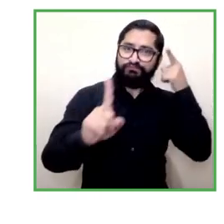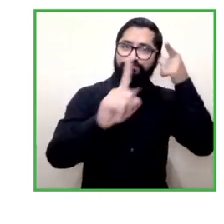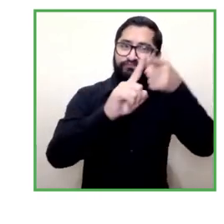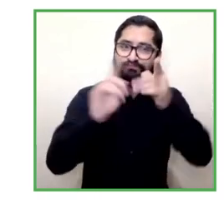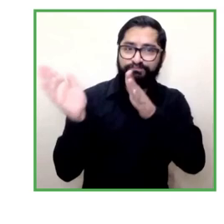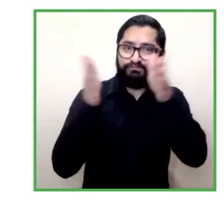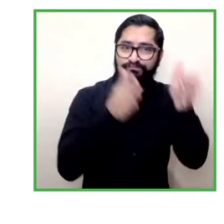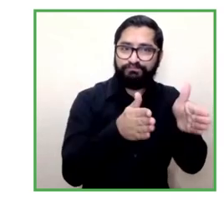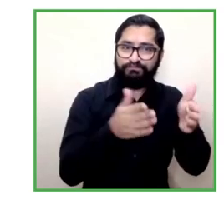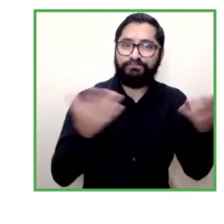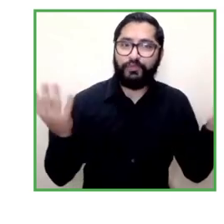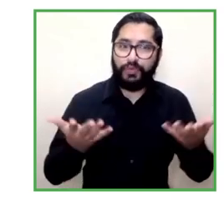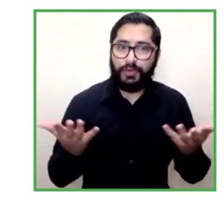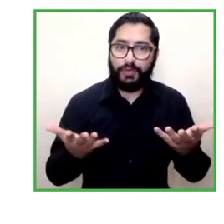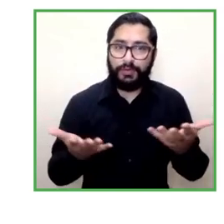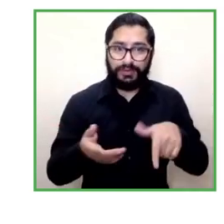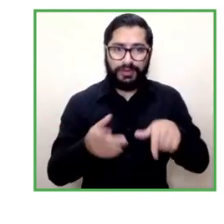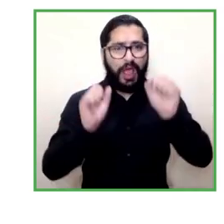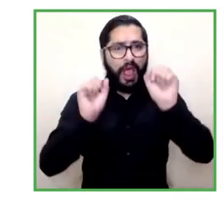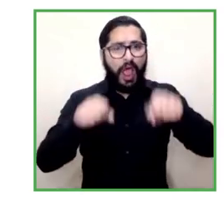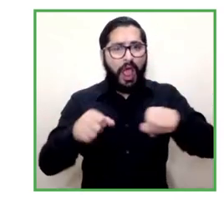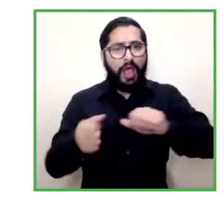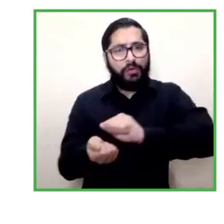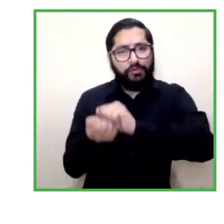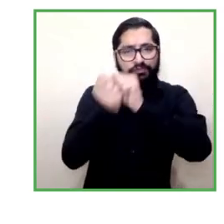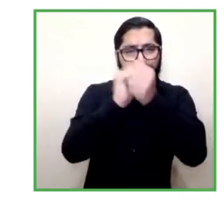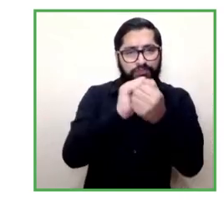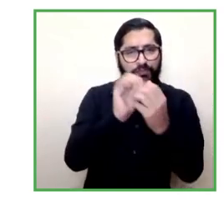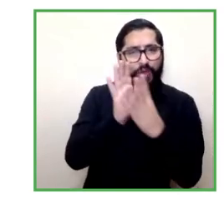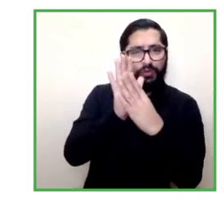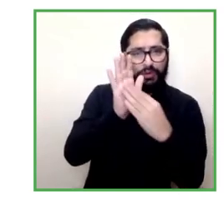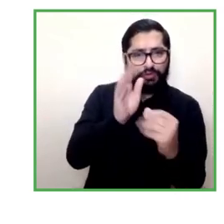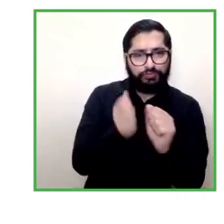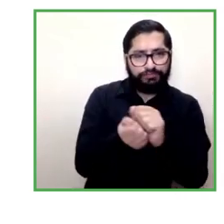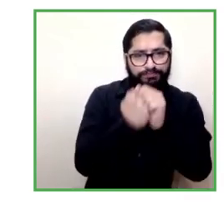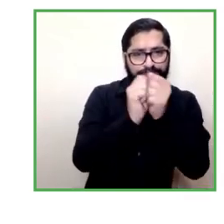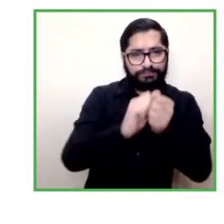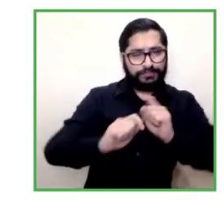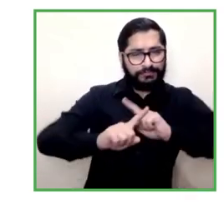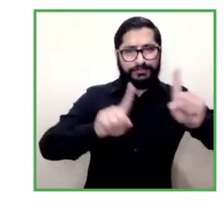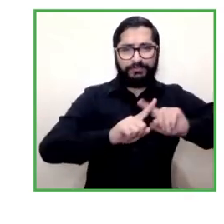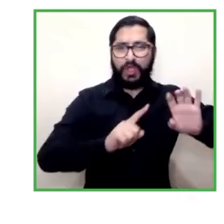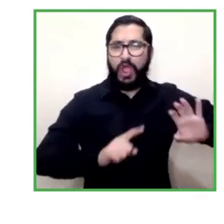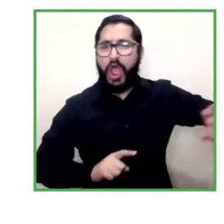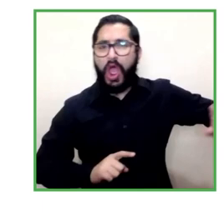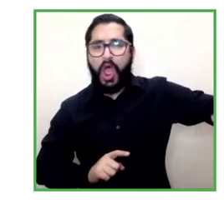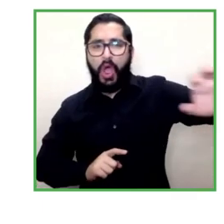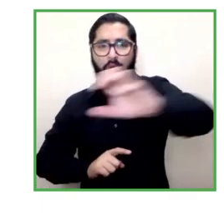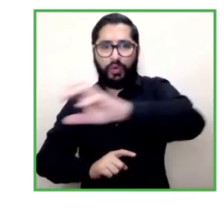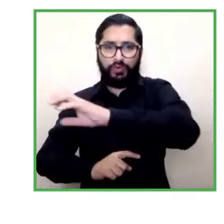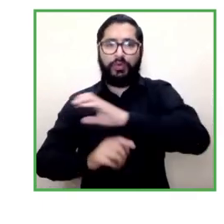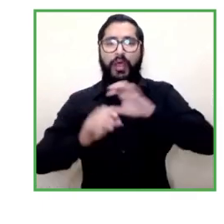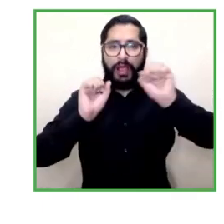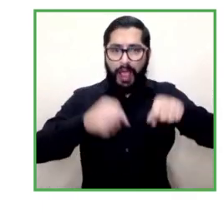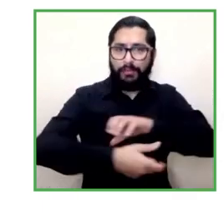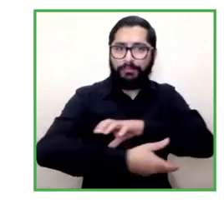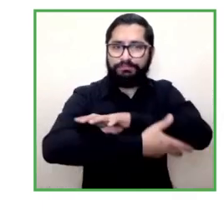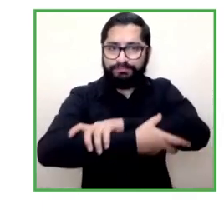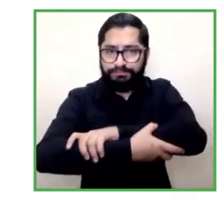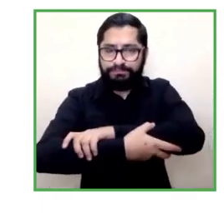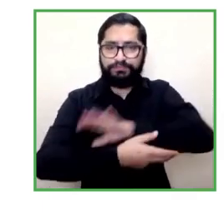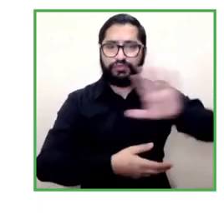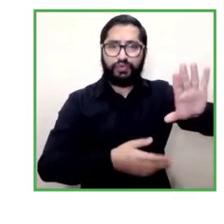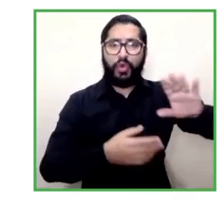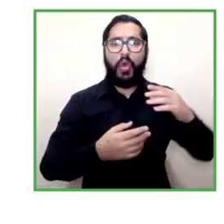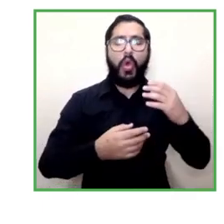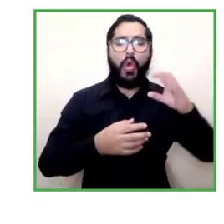benefit local deaf associations as well, and individual sign language teachers and individual deaf people. So those dual